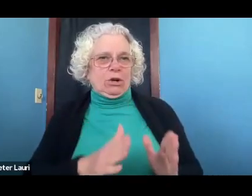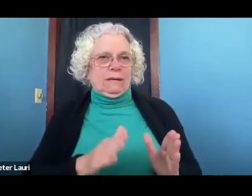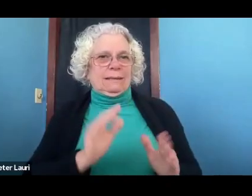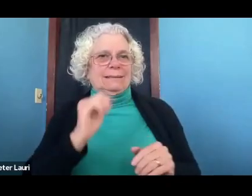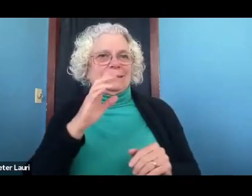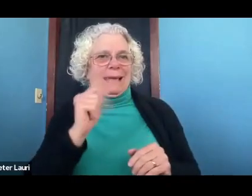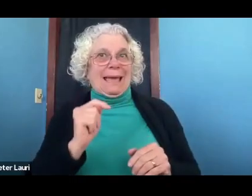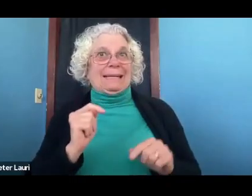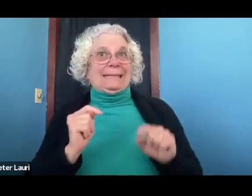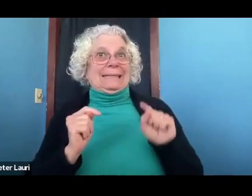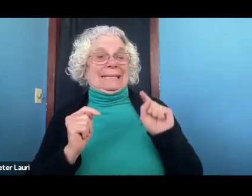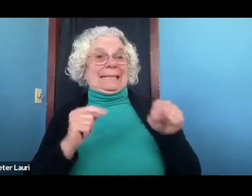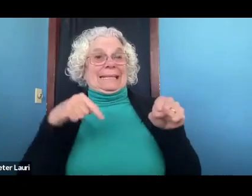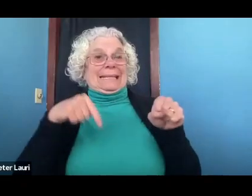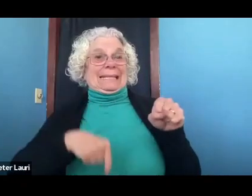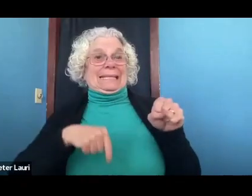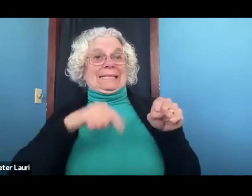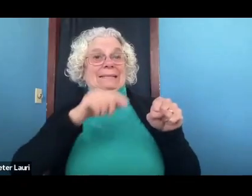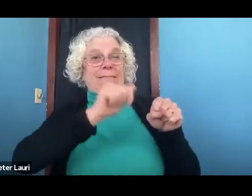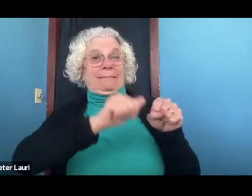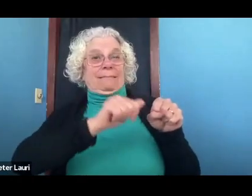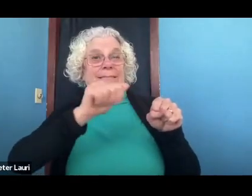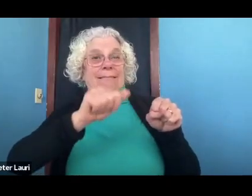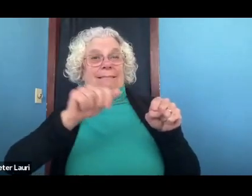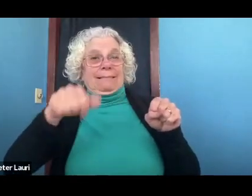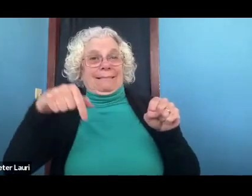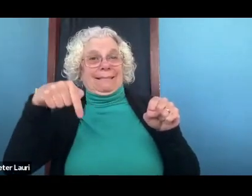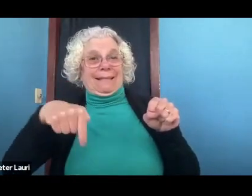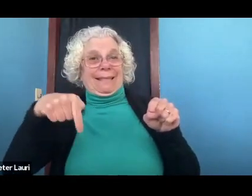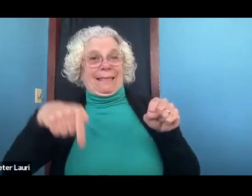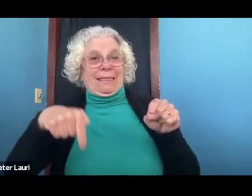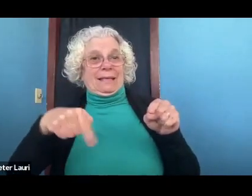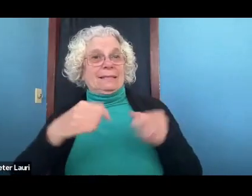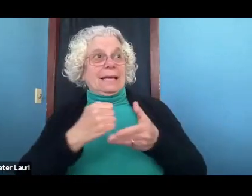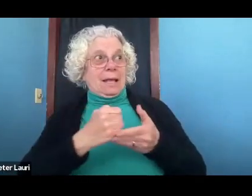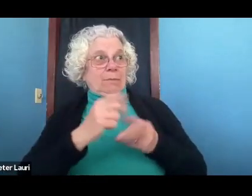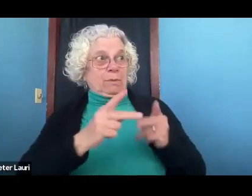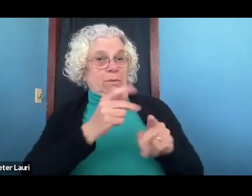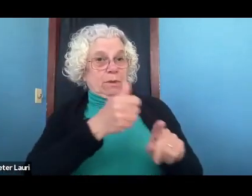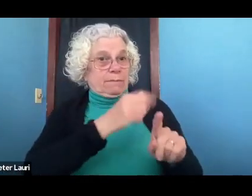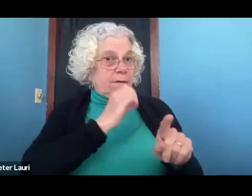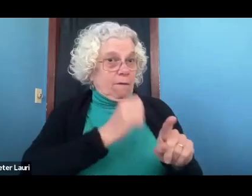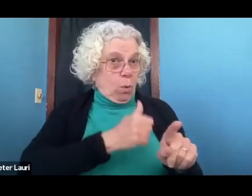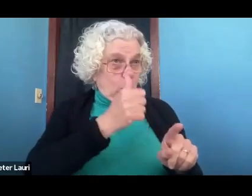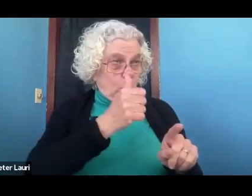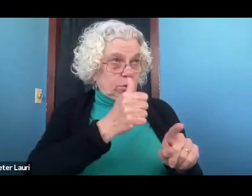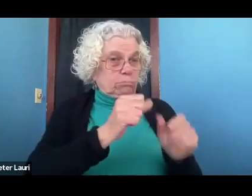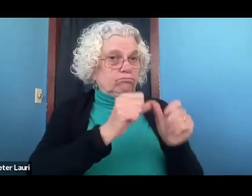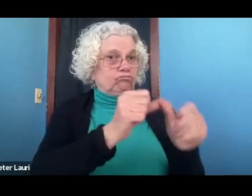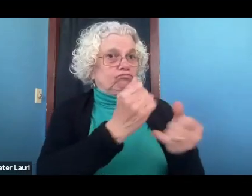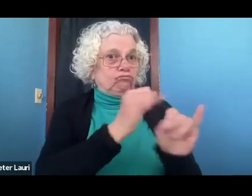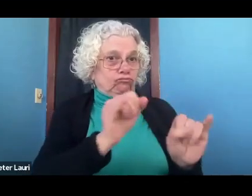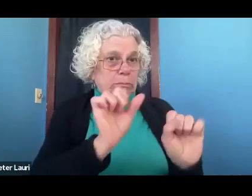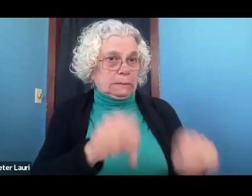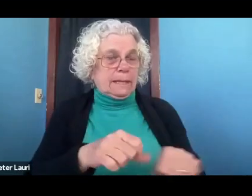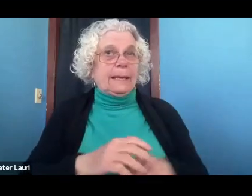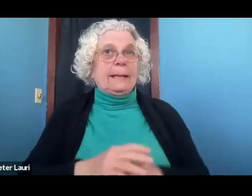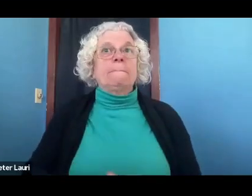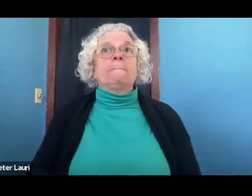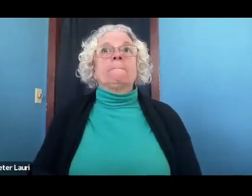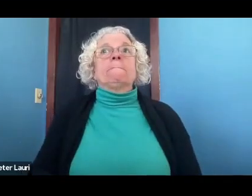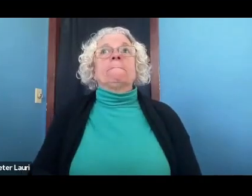Area Agency on Aging is committed to helping older adults maintain their highest level of independence. The